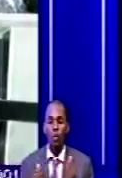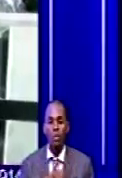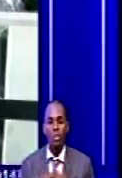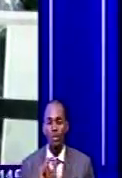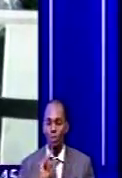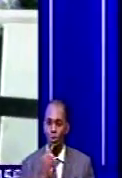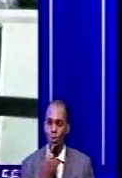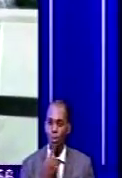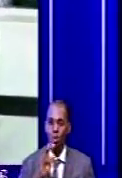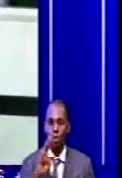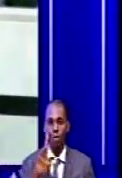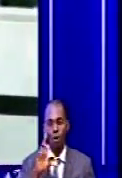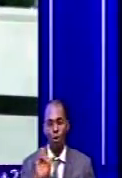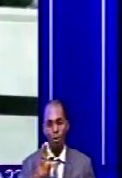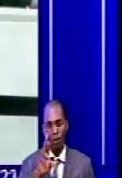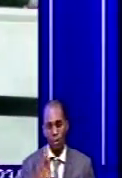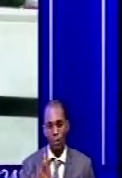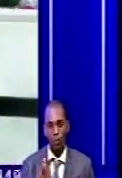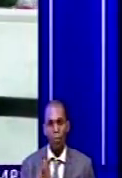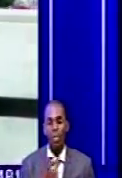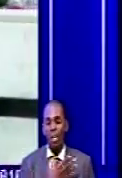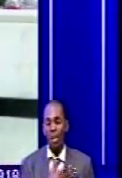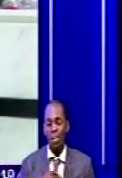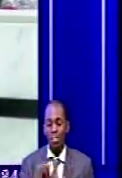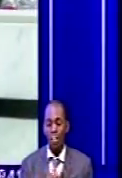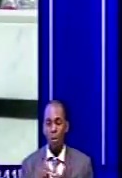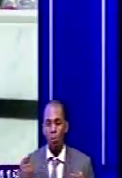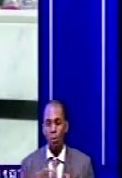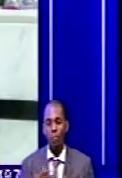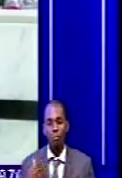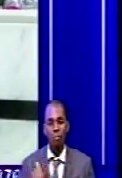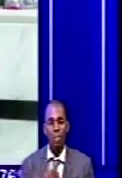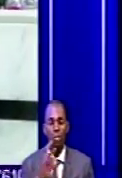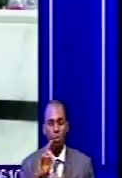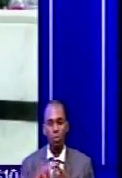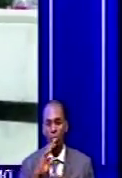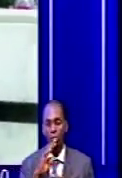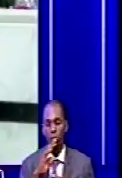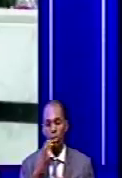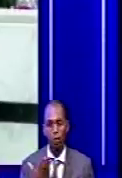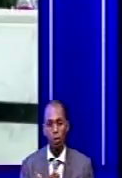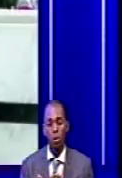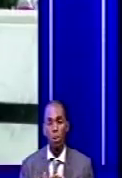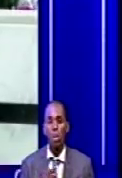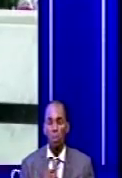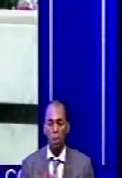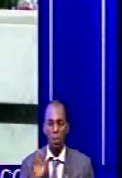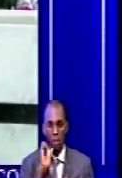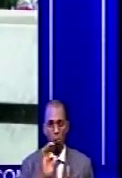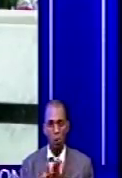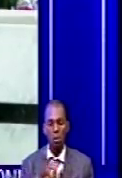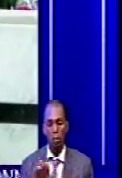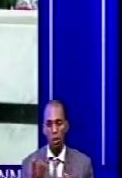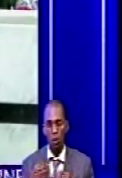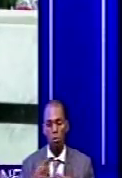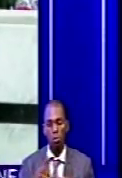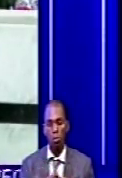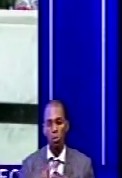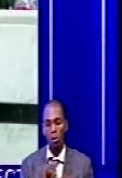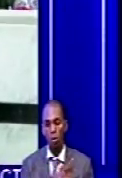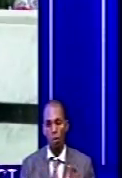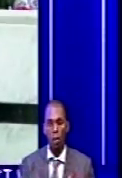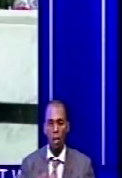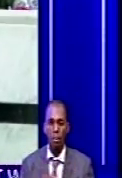Praise the Lord. I am Rosemary Harry from Enuma District, Ikot,